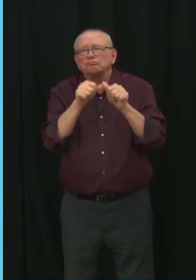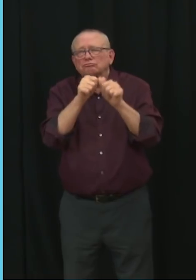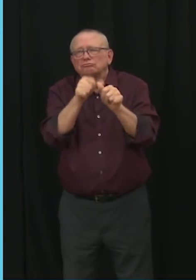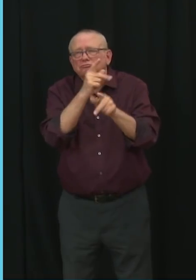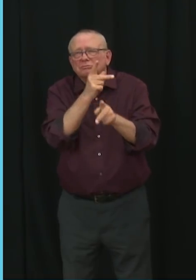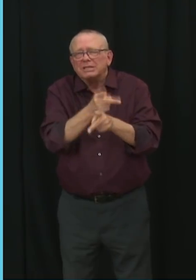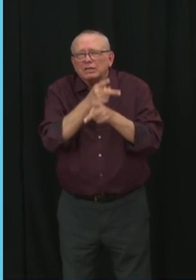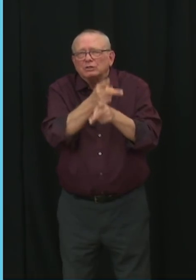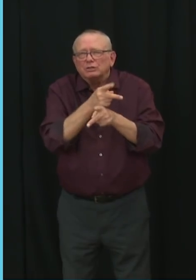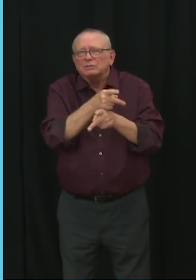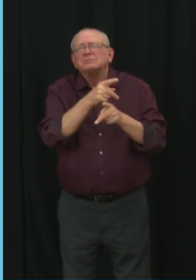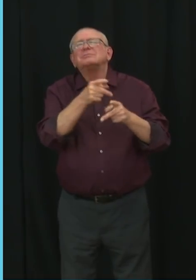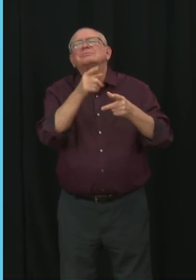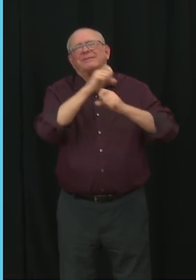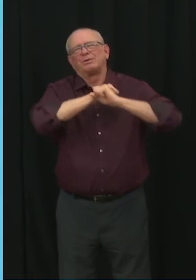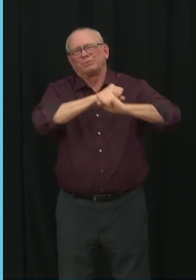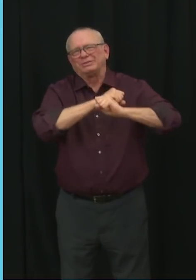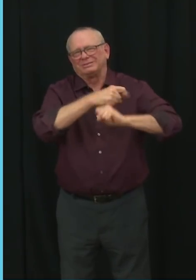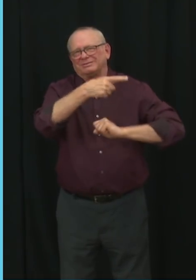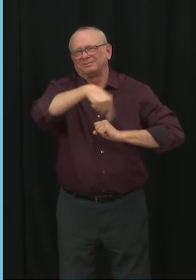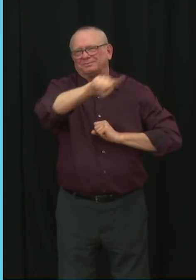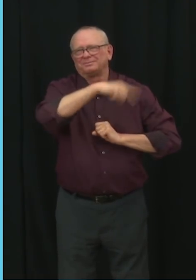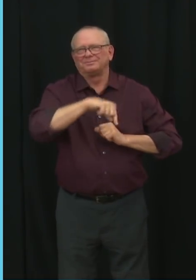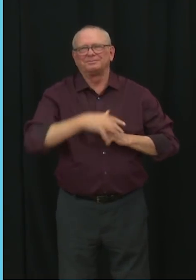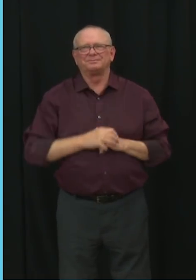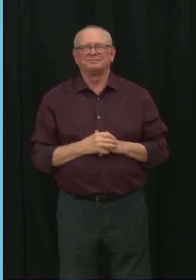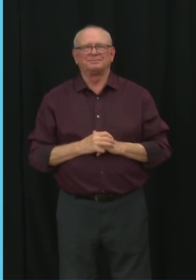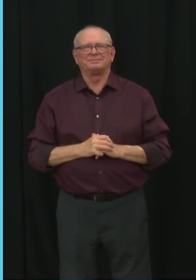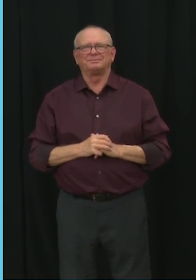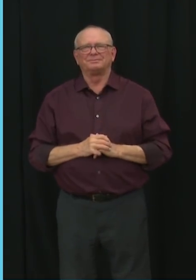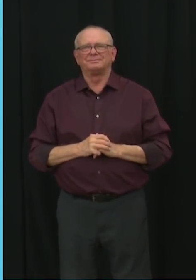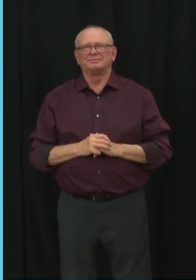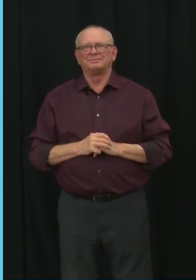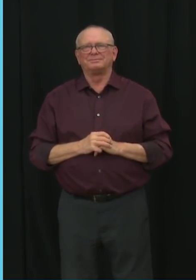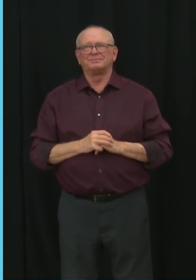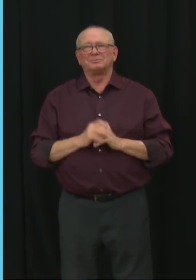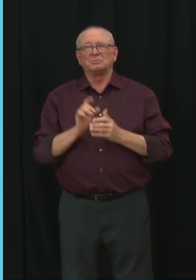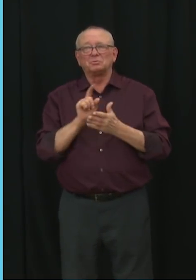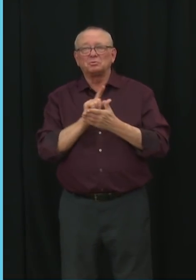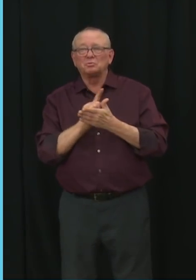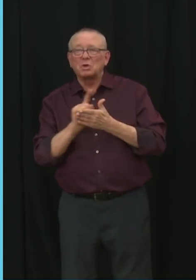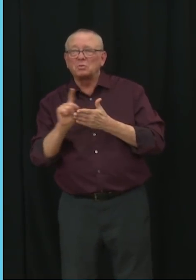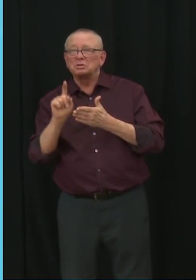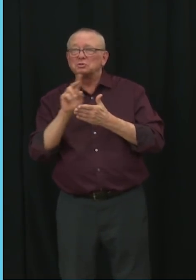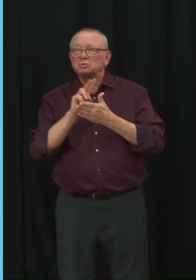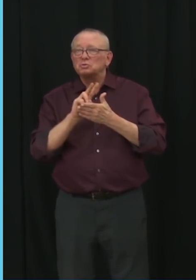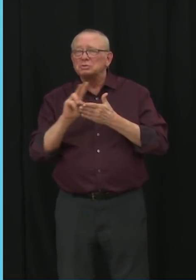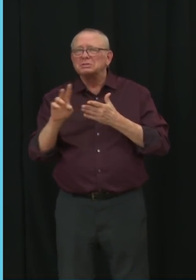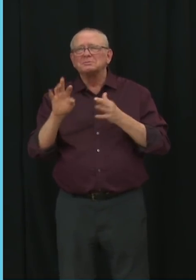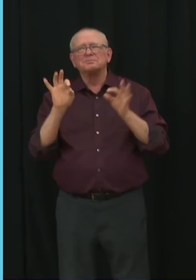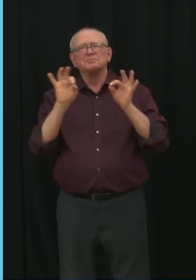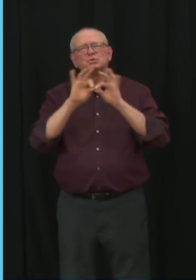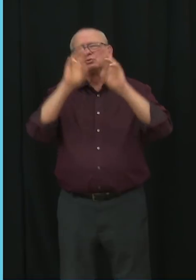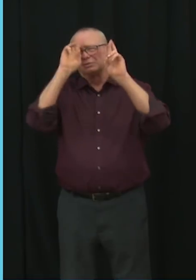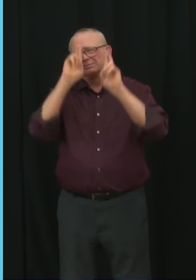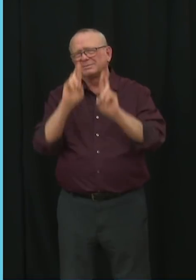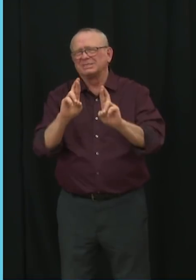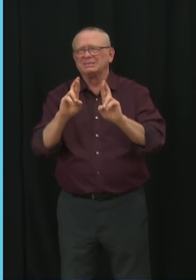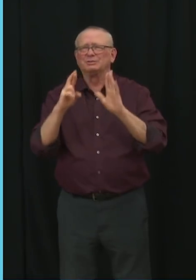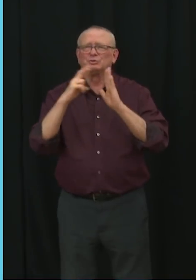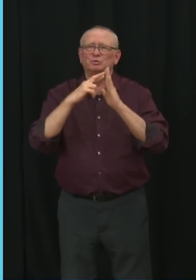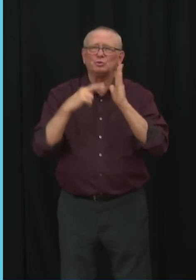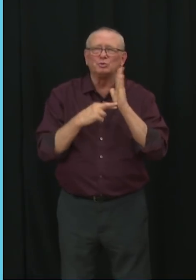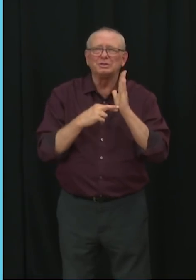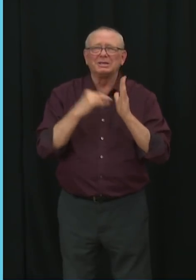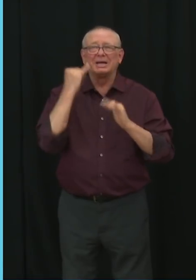access any healthcare facility in the coming weeks to be respectful of the rules in place, even if they're different from other settings.